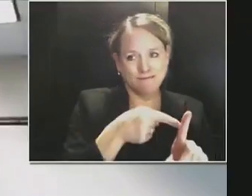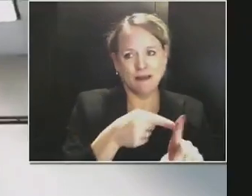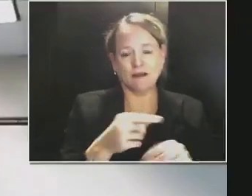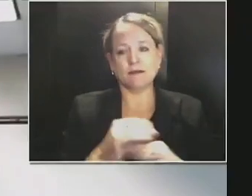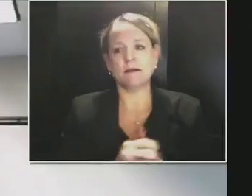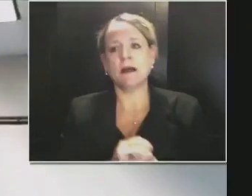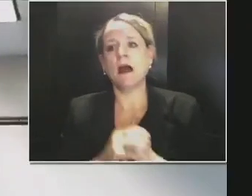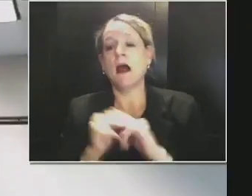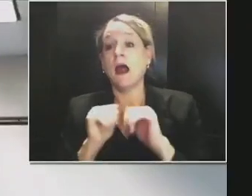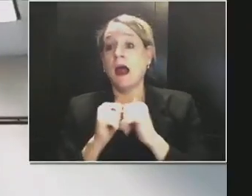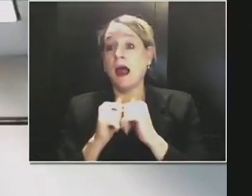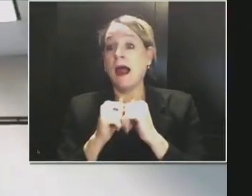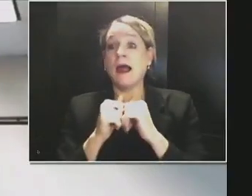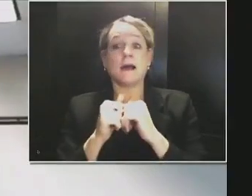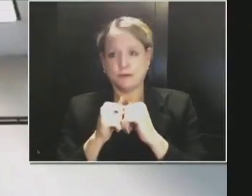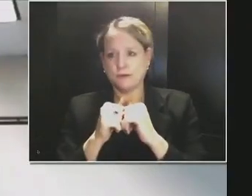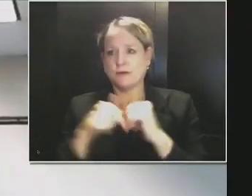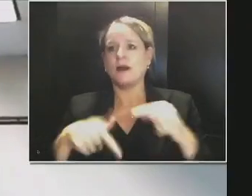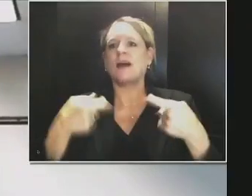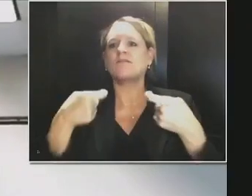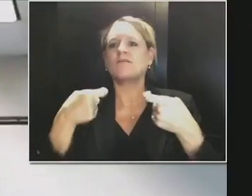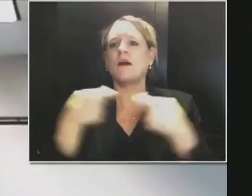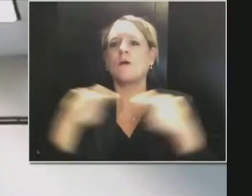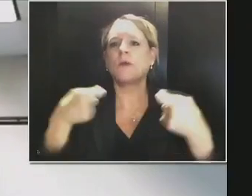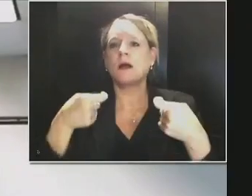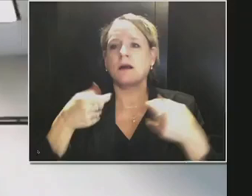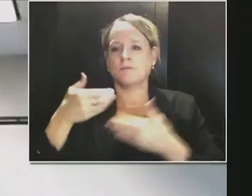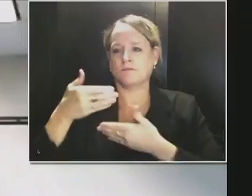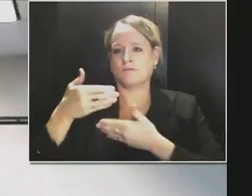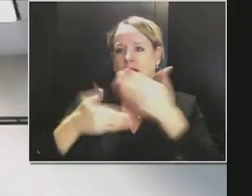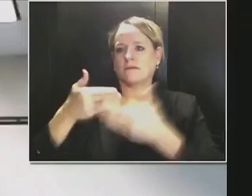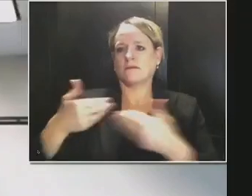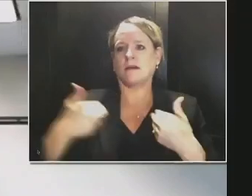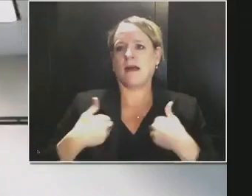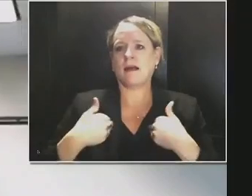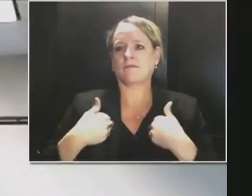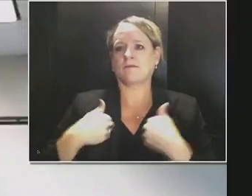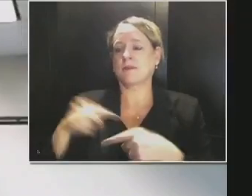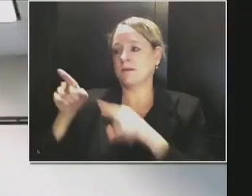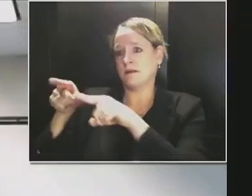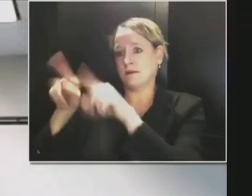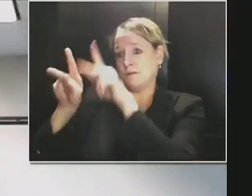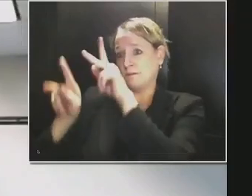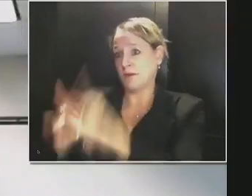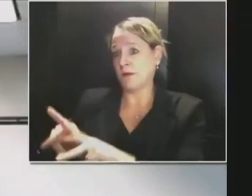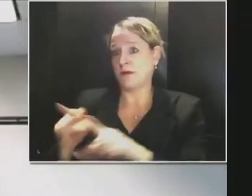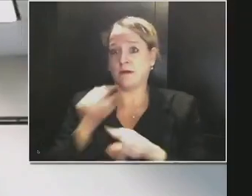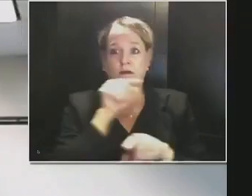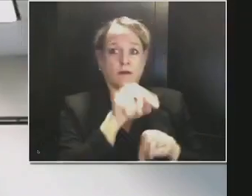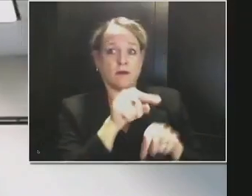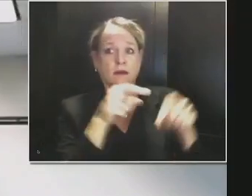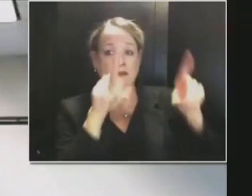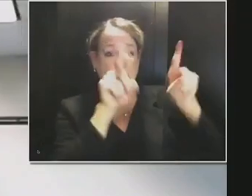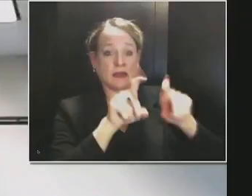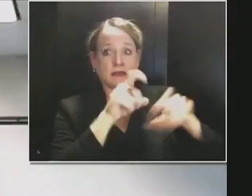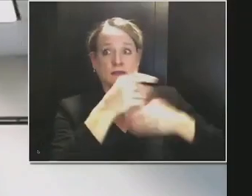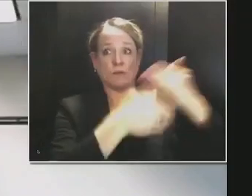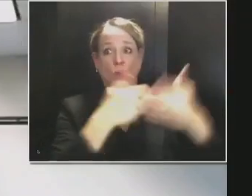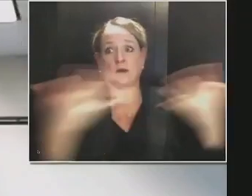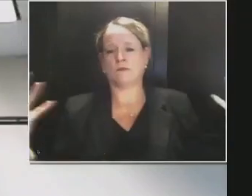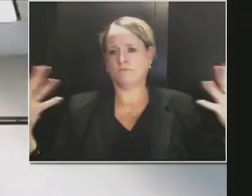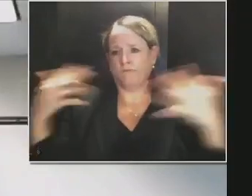these data prior to the manual process of our public health staff confirming the accuracy of each